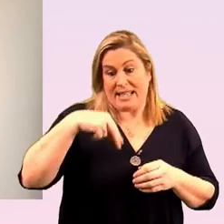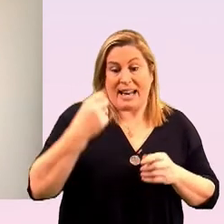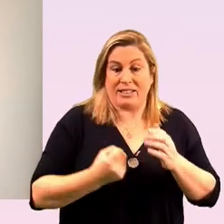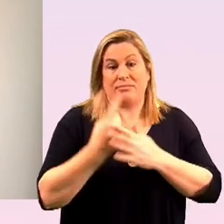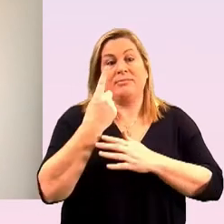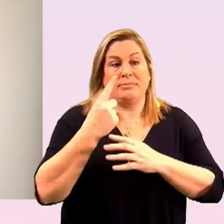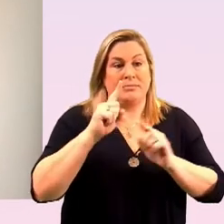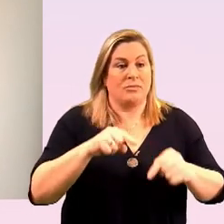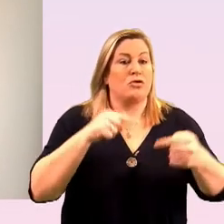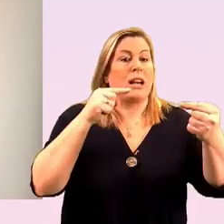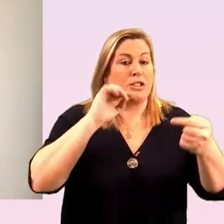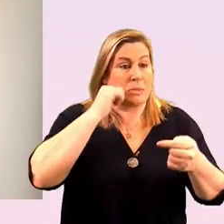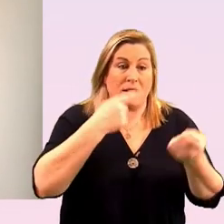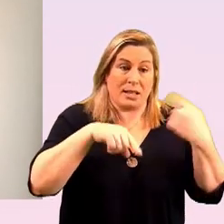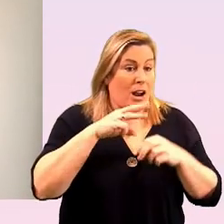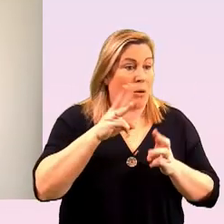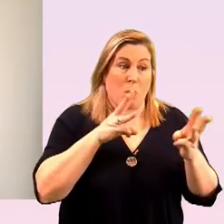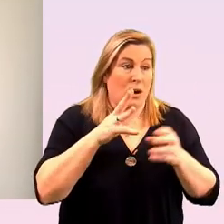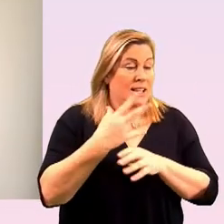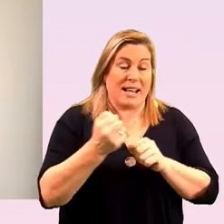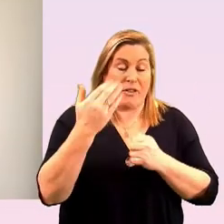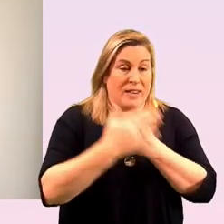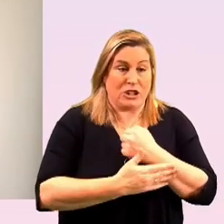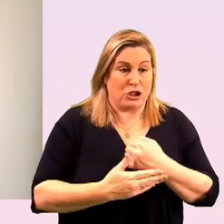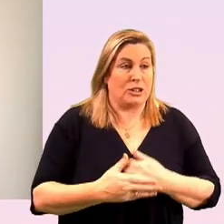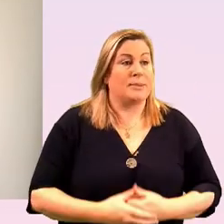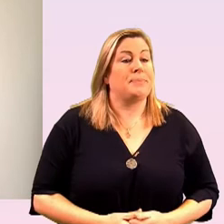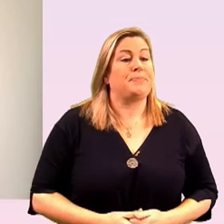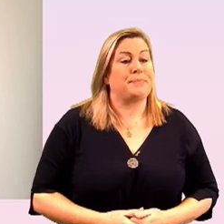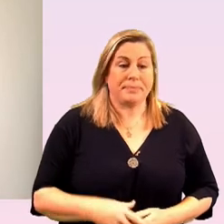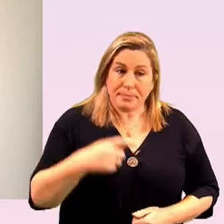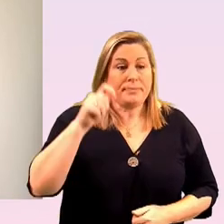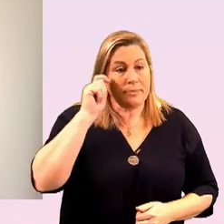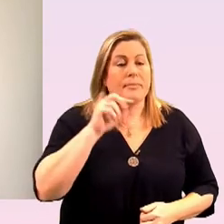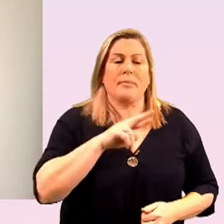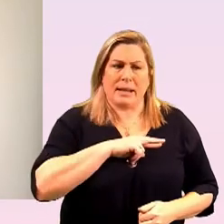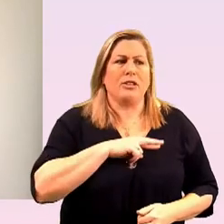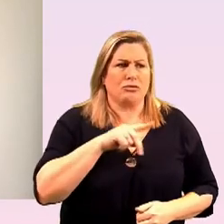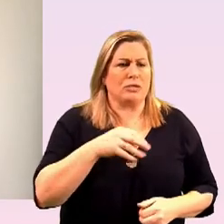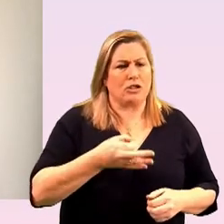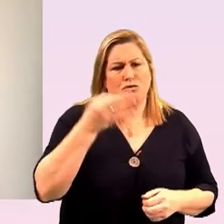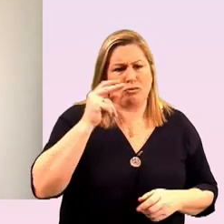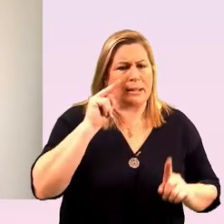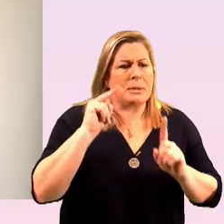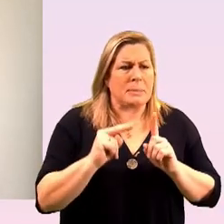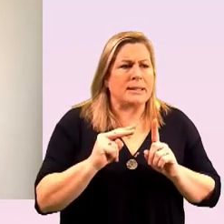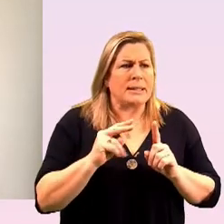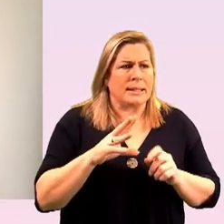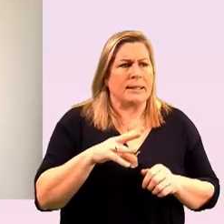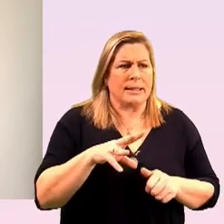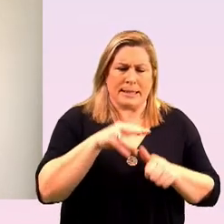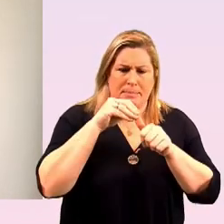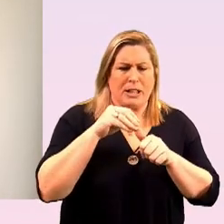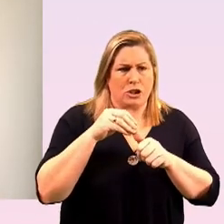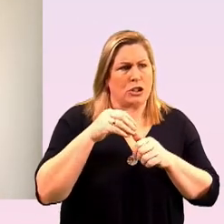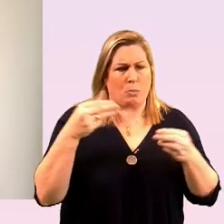is kind of never done in a sense. Yeah, I think that's really great perspective, especially the protecting the gains we've already